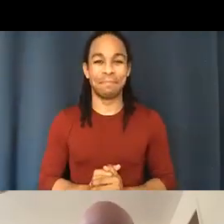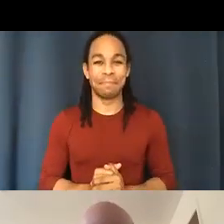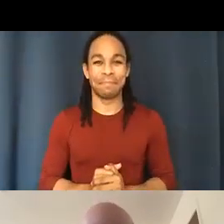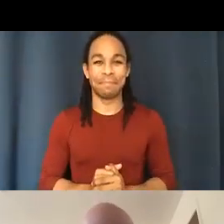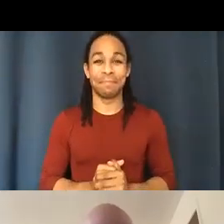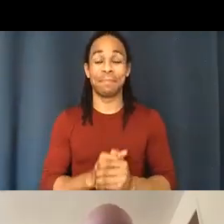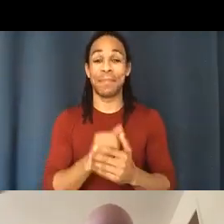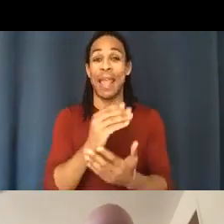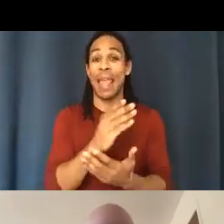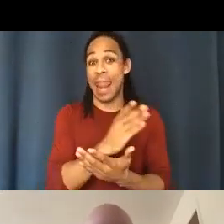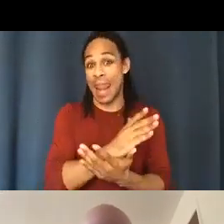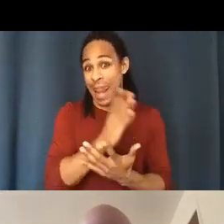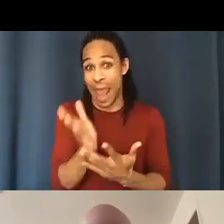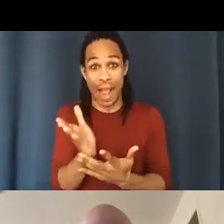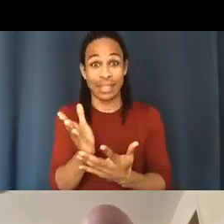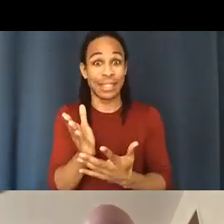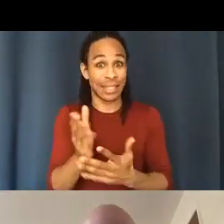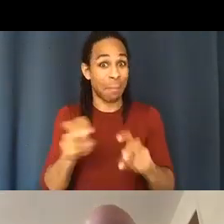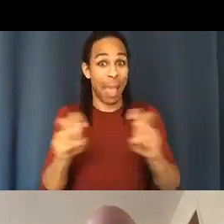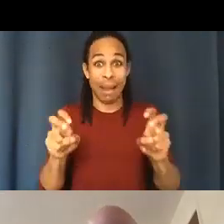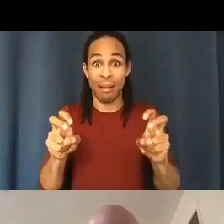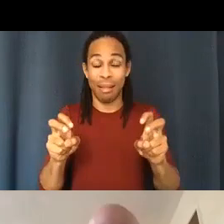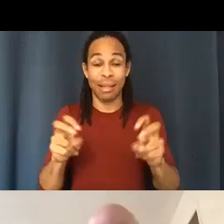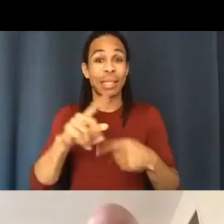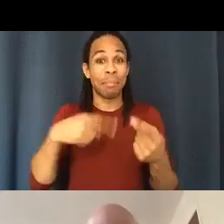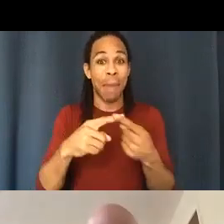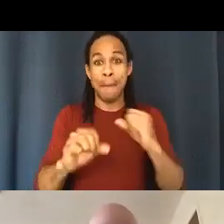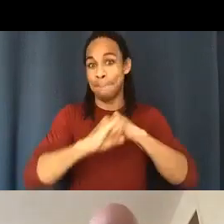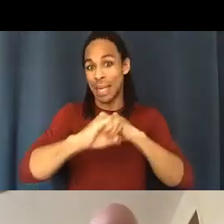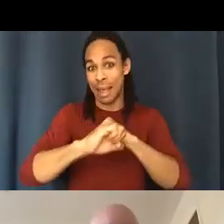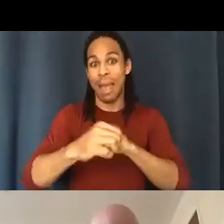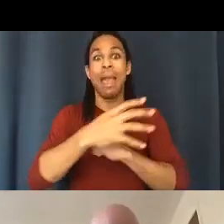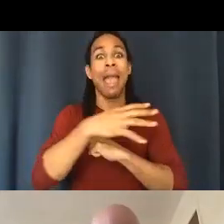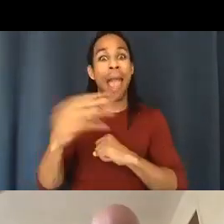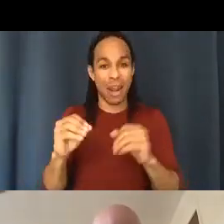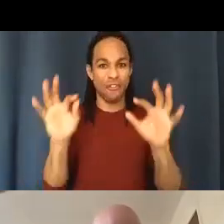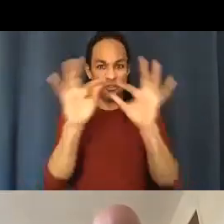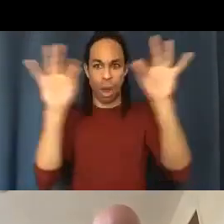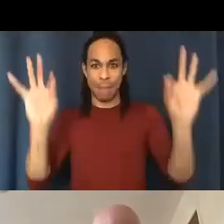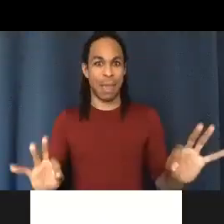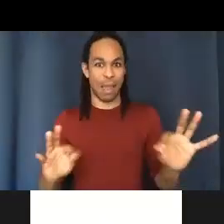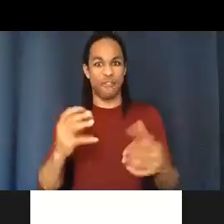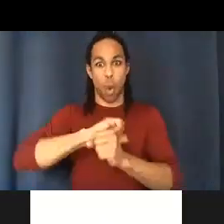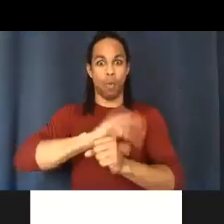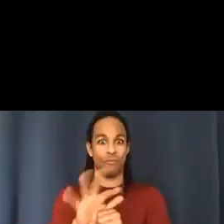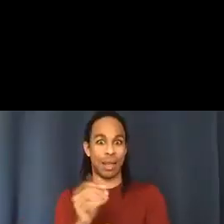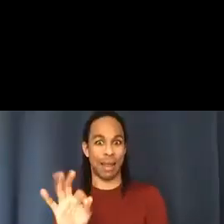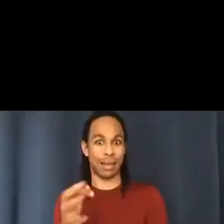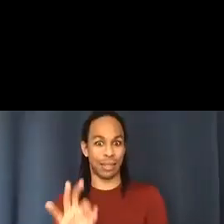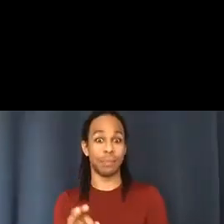on media and framing, and our first speaker is Charity Emihil Bartels.